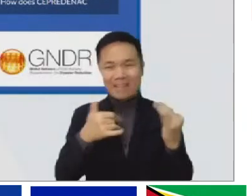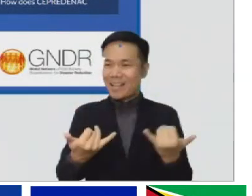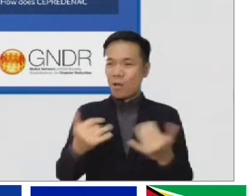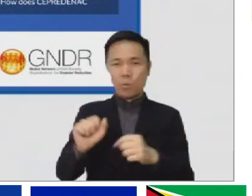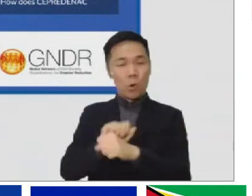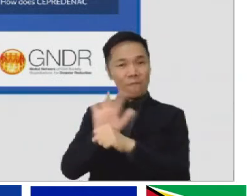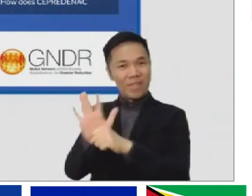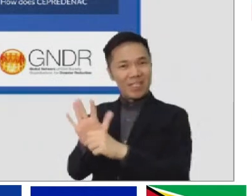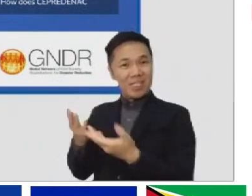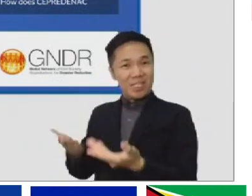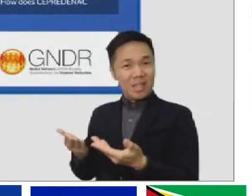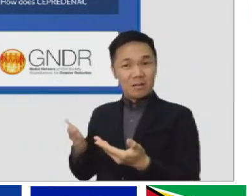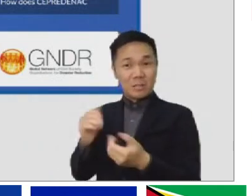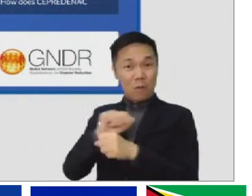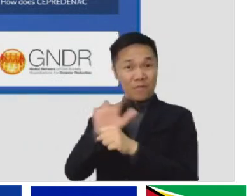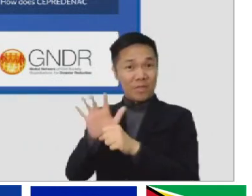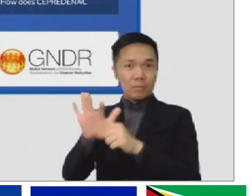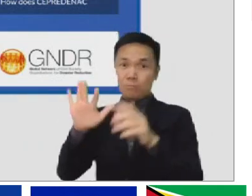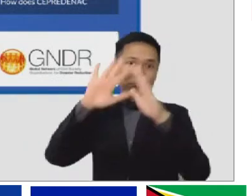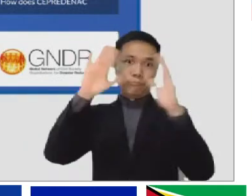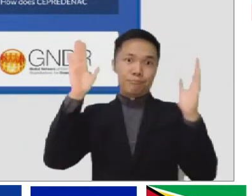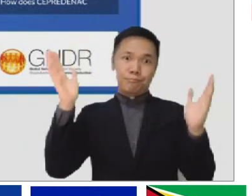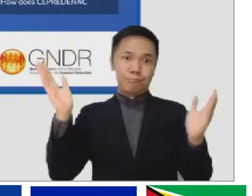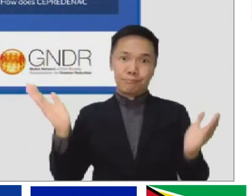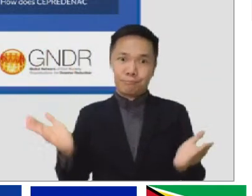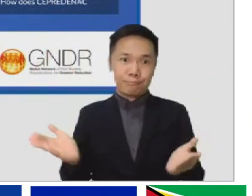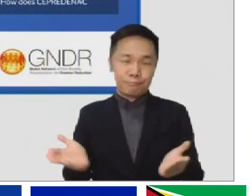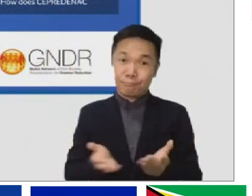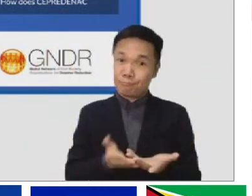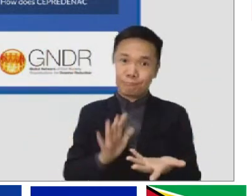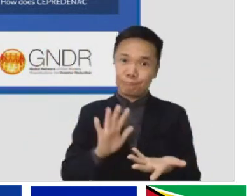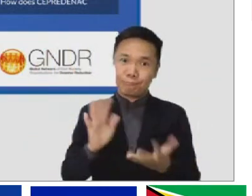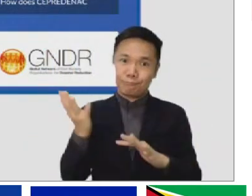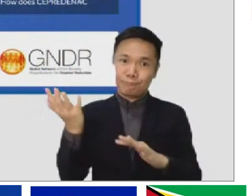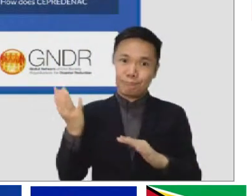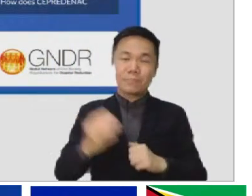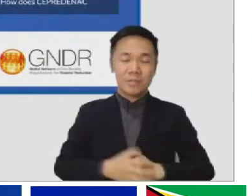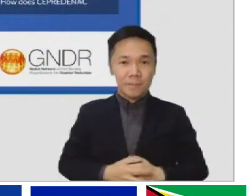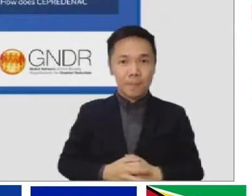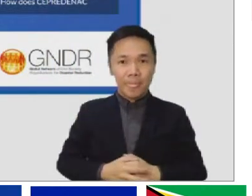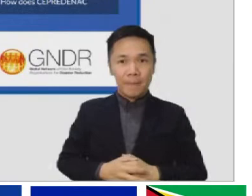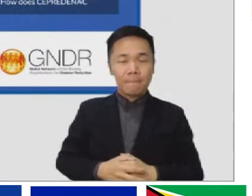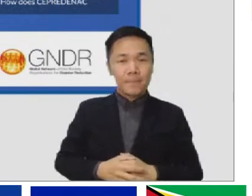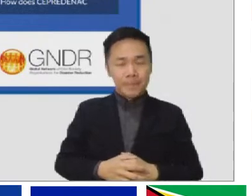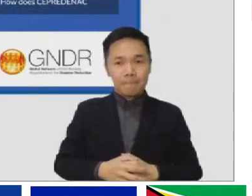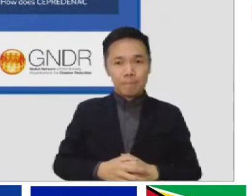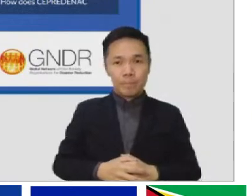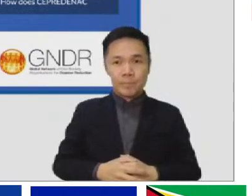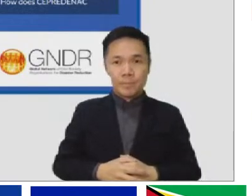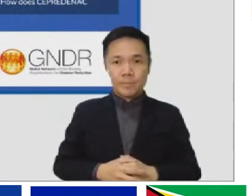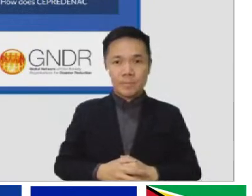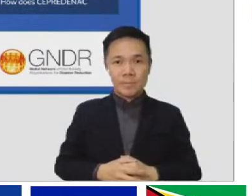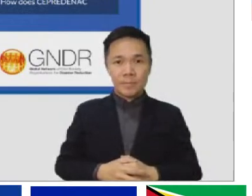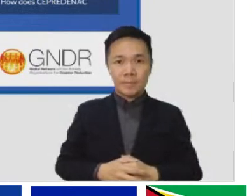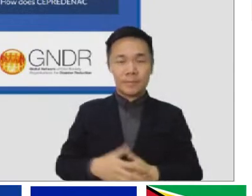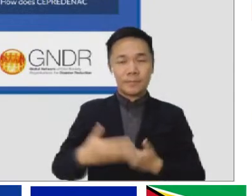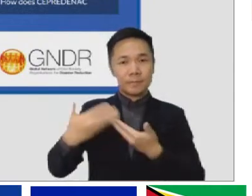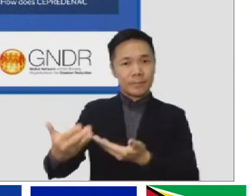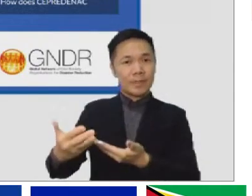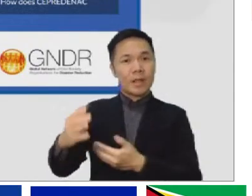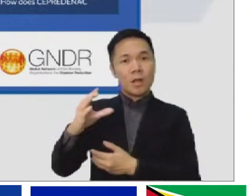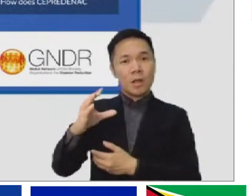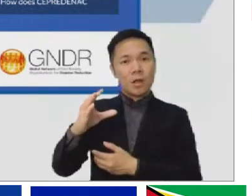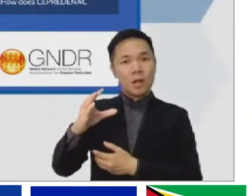world. I will now pass then on to Coronel Rico, with an